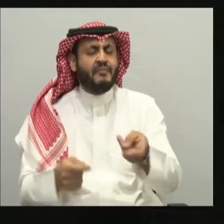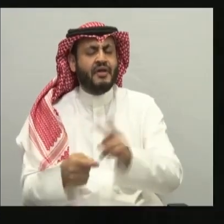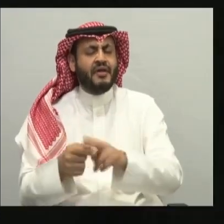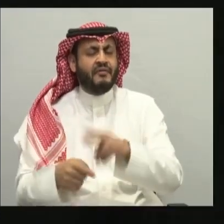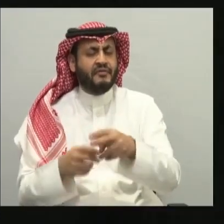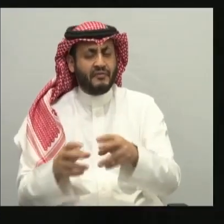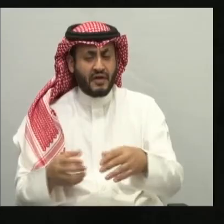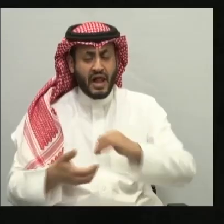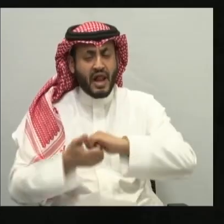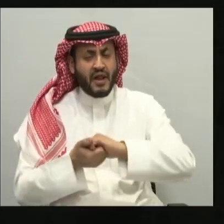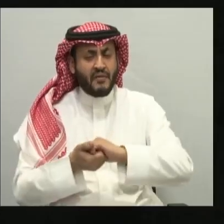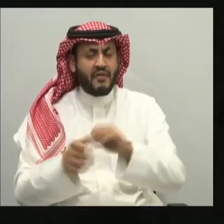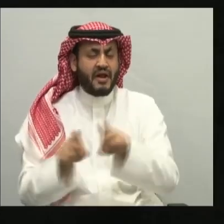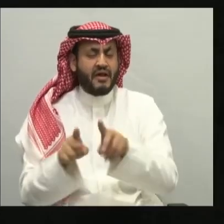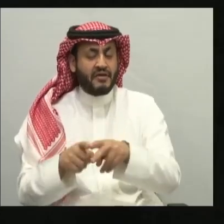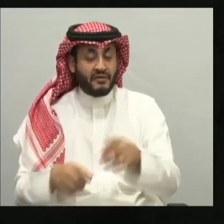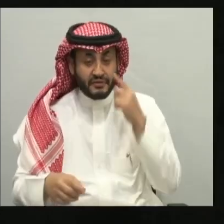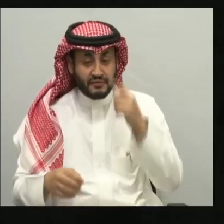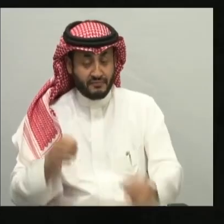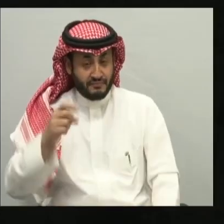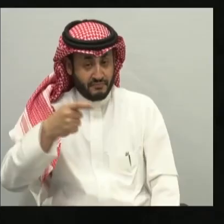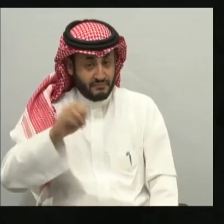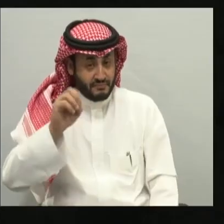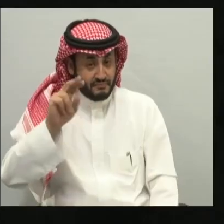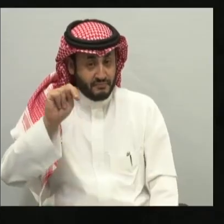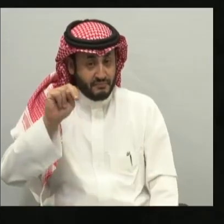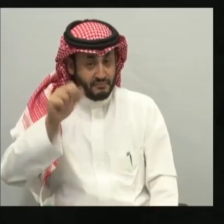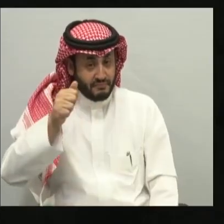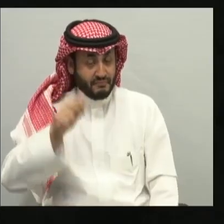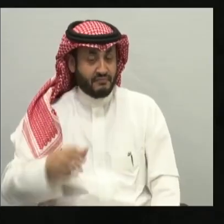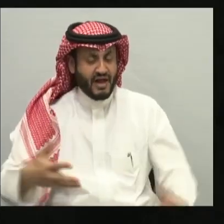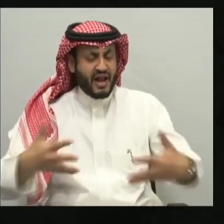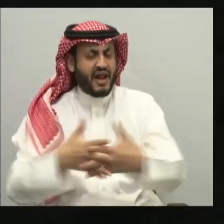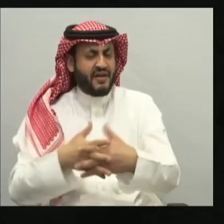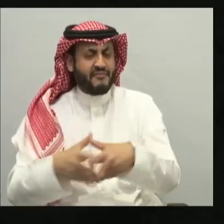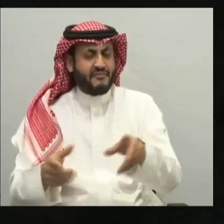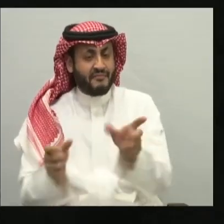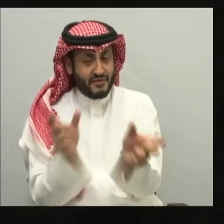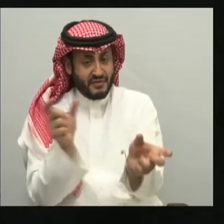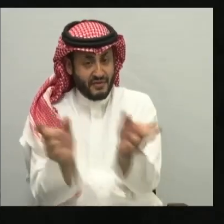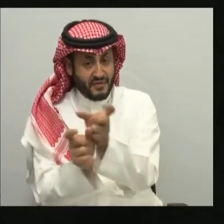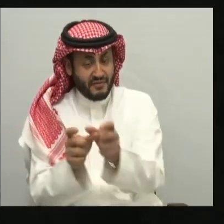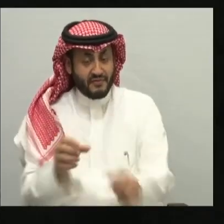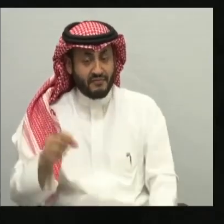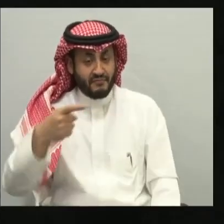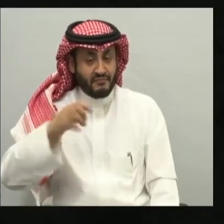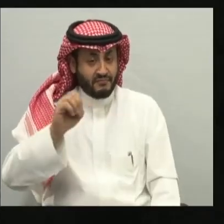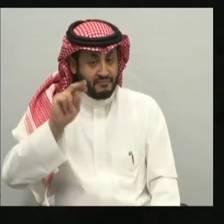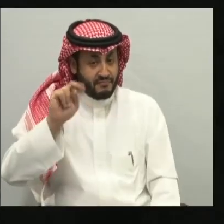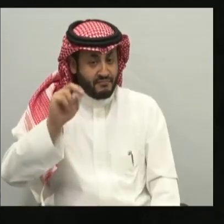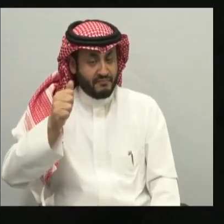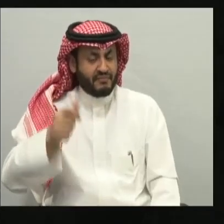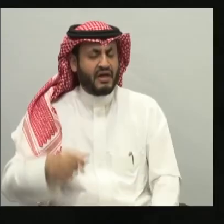situation, we pronounce going to as gonna. Gonna. For example, when you talk to your friend or your